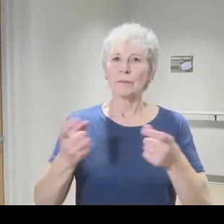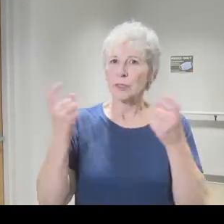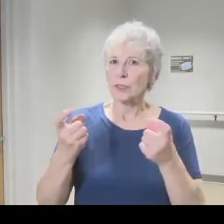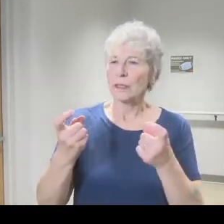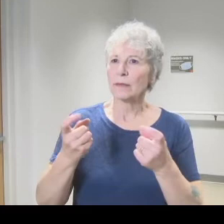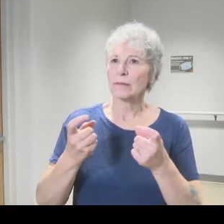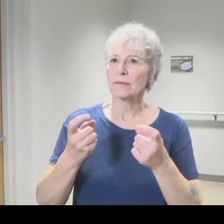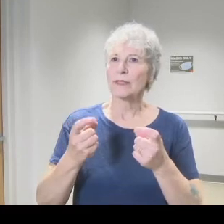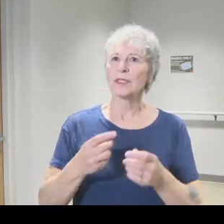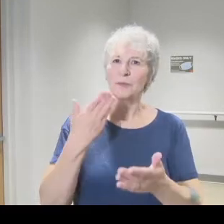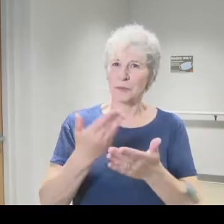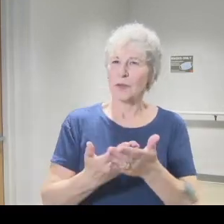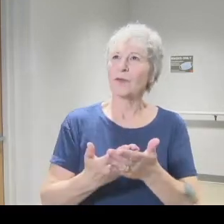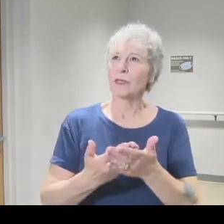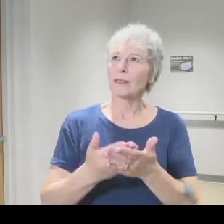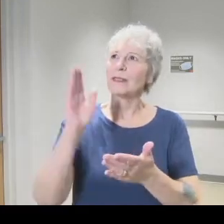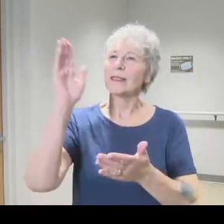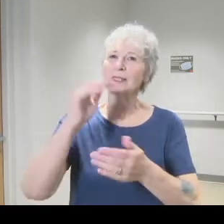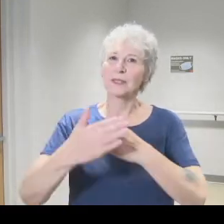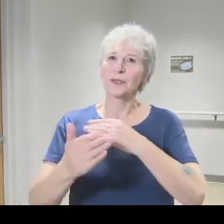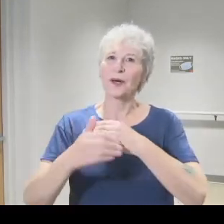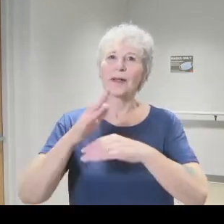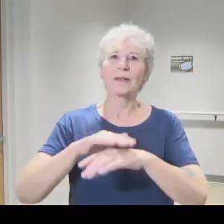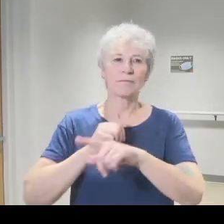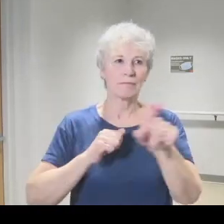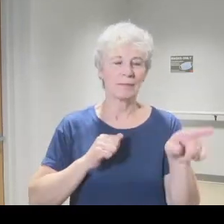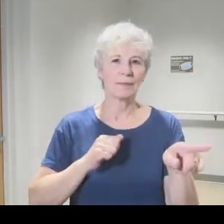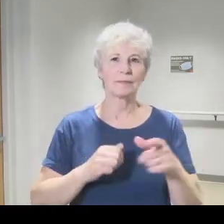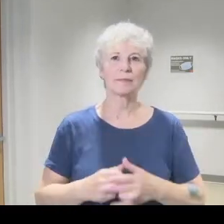way, we would ordain an elder.